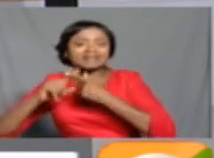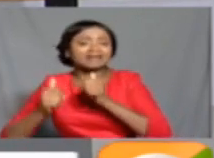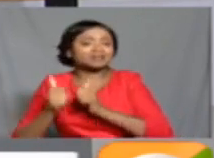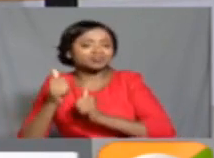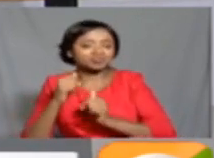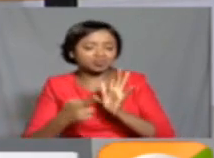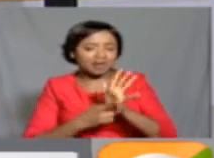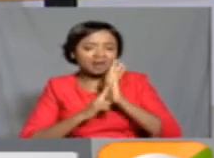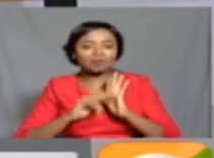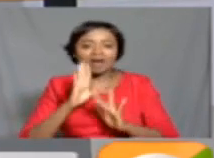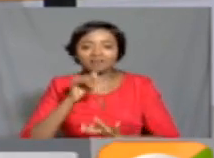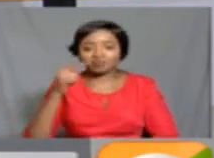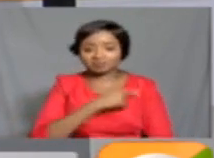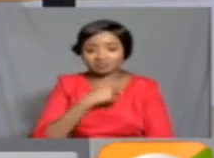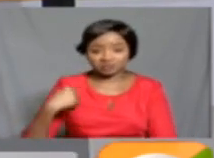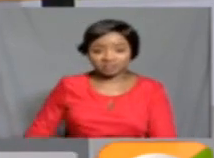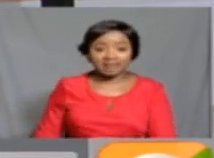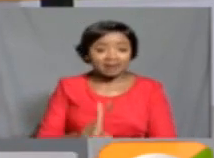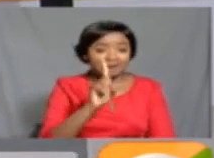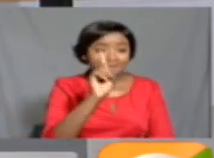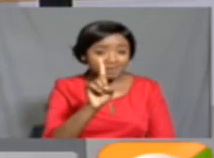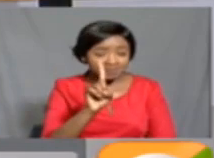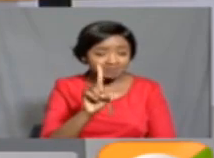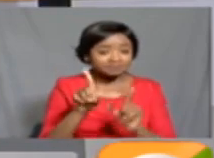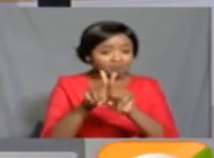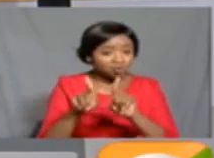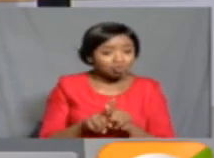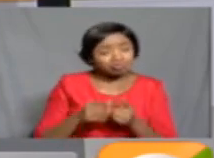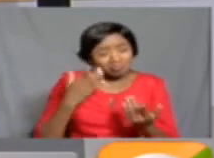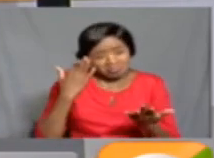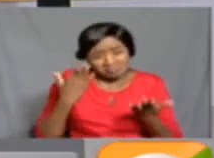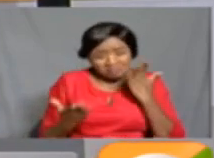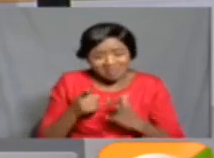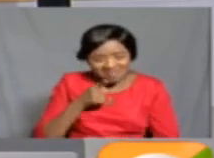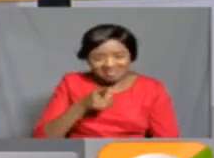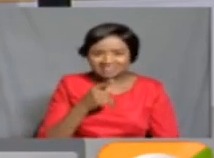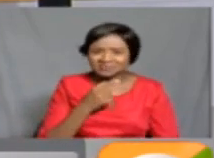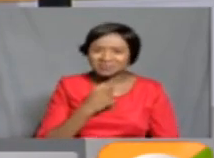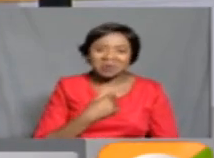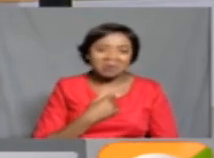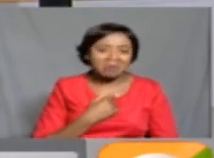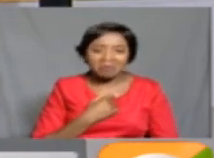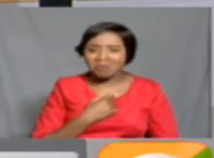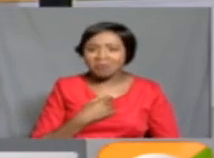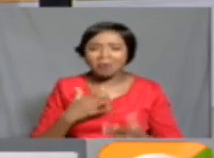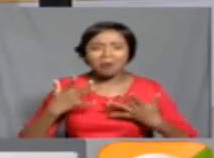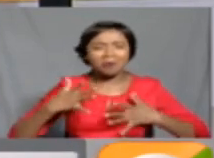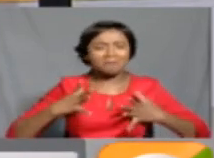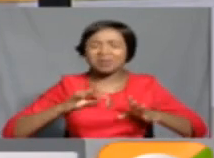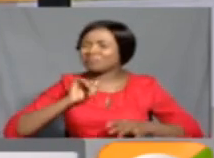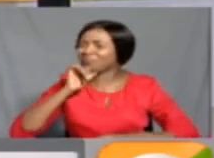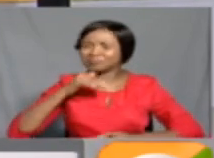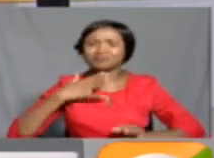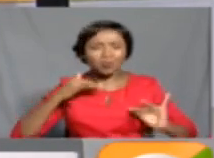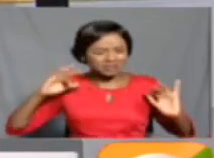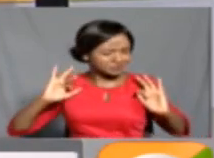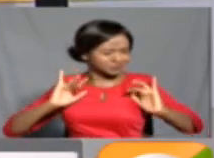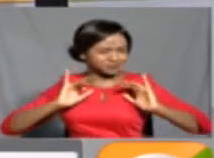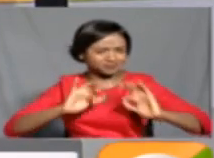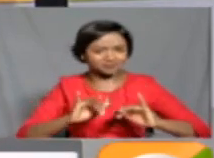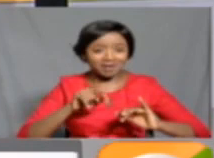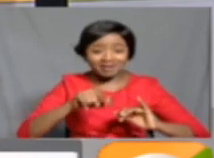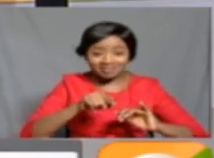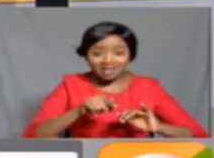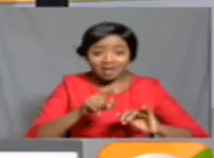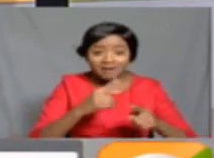by China. But because this may end up being a craze like quail and everybody wanting to get into it, what